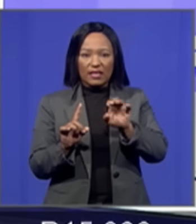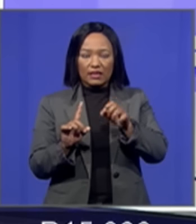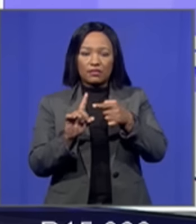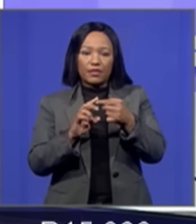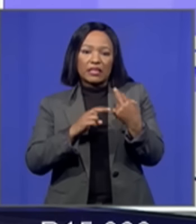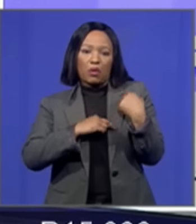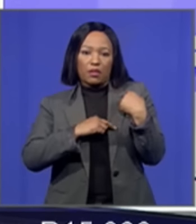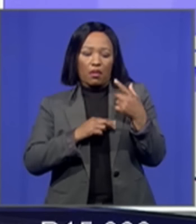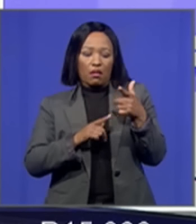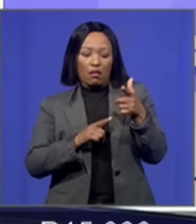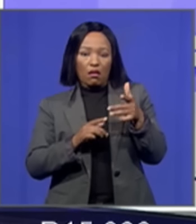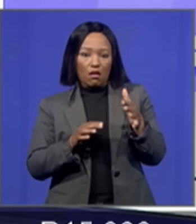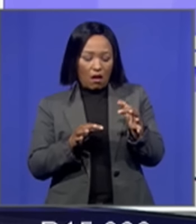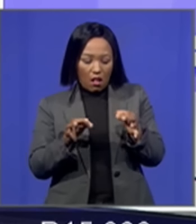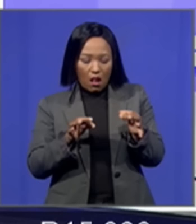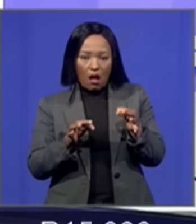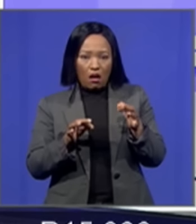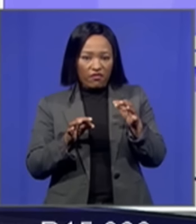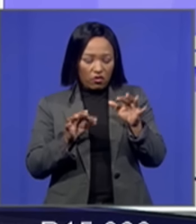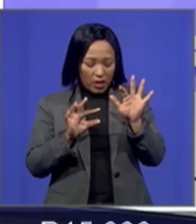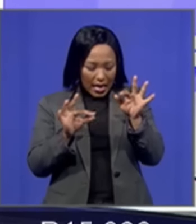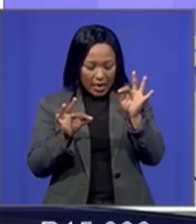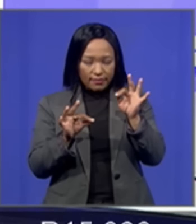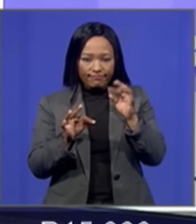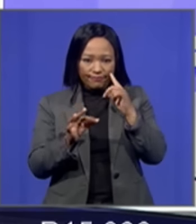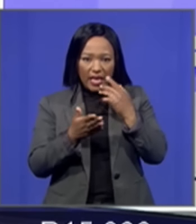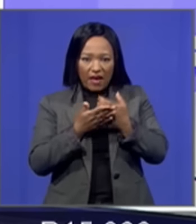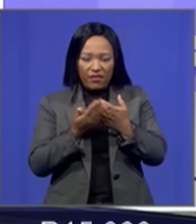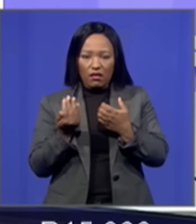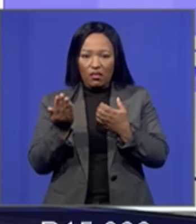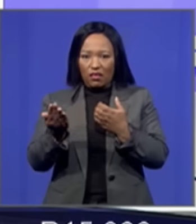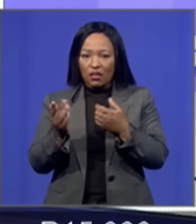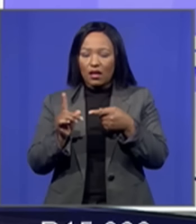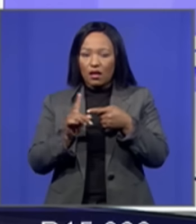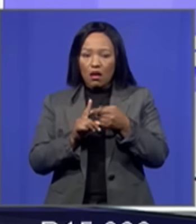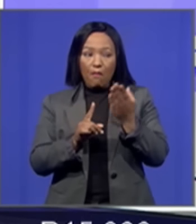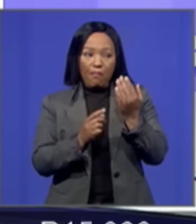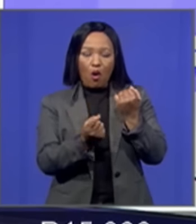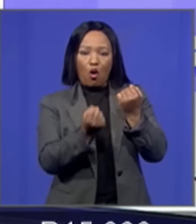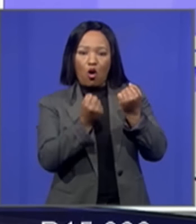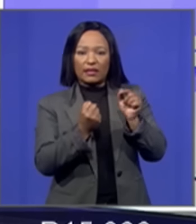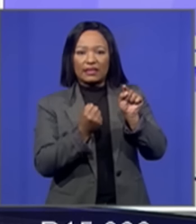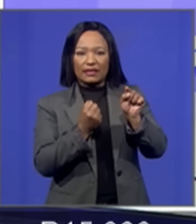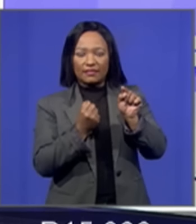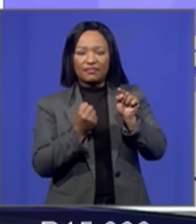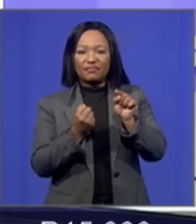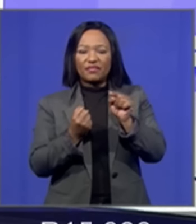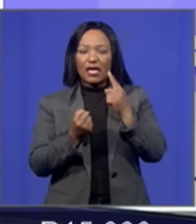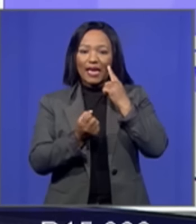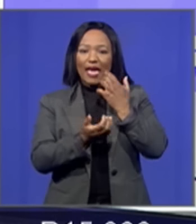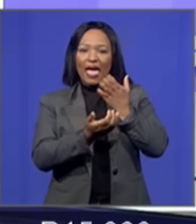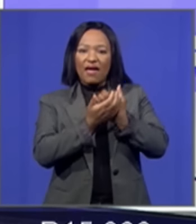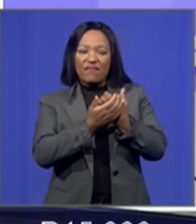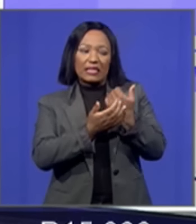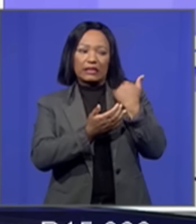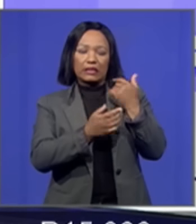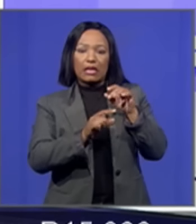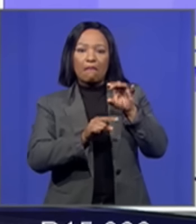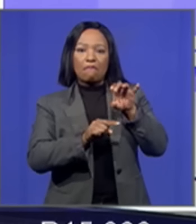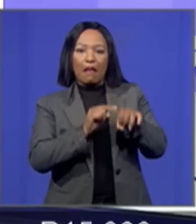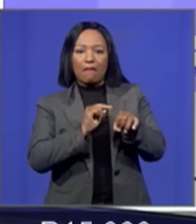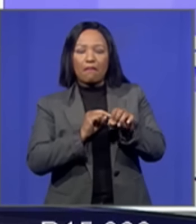kwa kgotlatshekelo ya magistrata wa Pretoria. Makgotlwe o bone o latofadiwa ka go fetola bopaki jwa ditshekatsheko tsa dibetsa